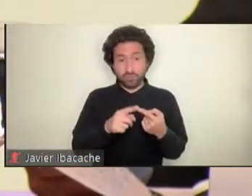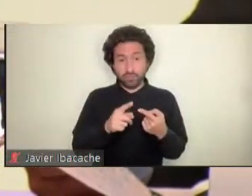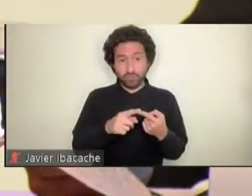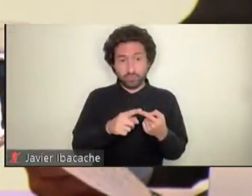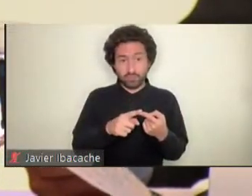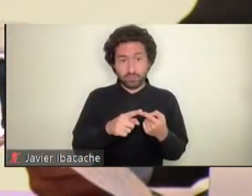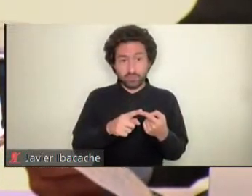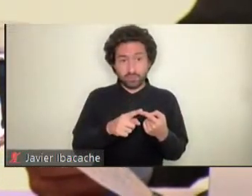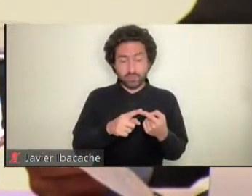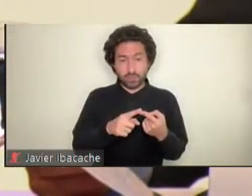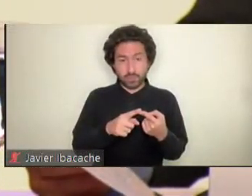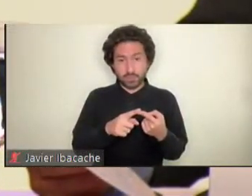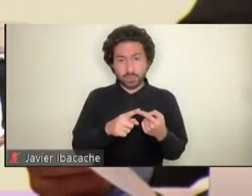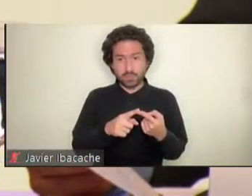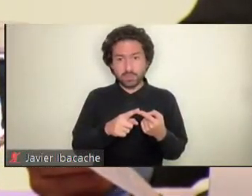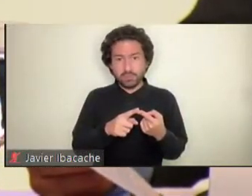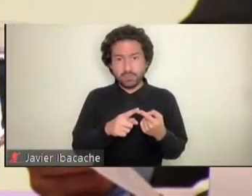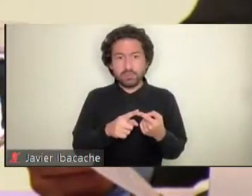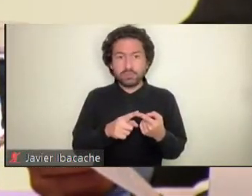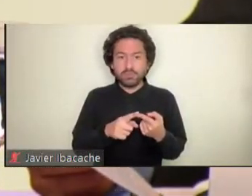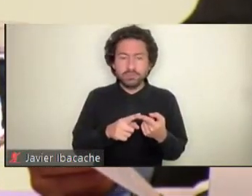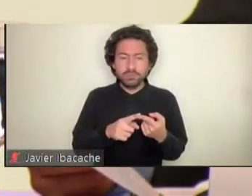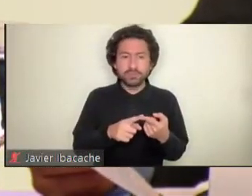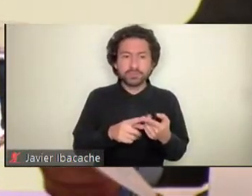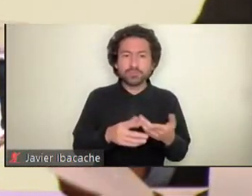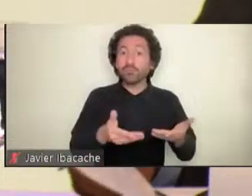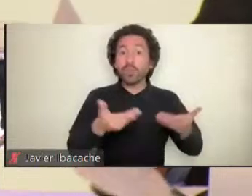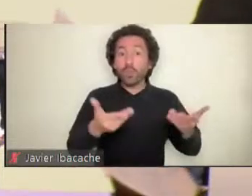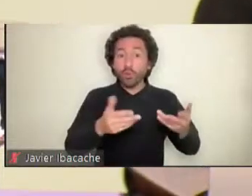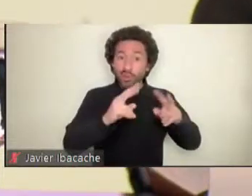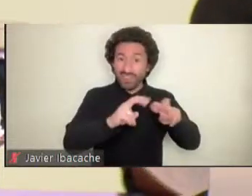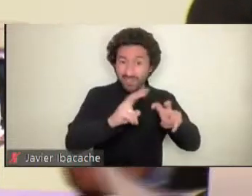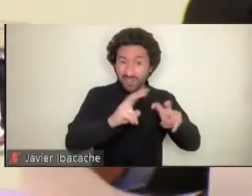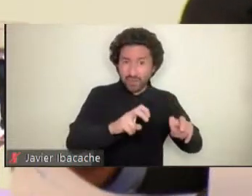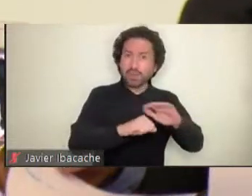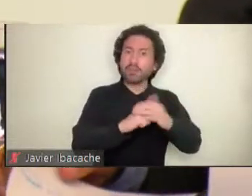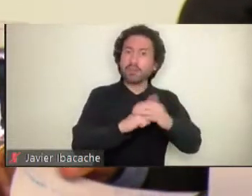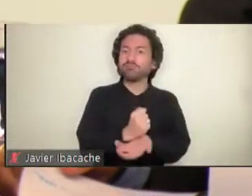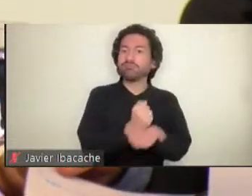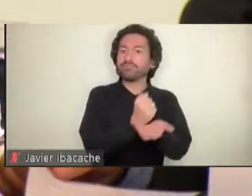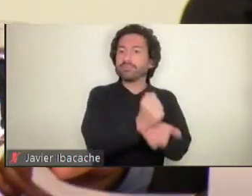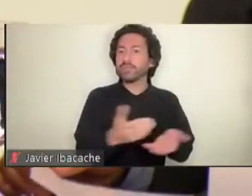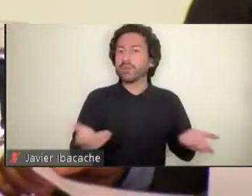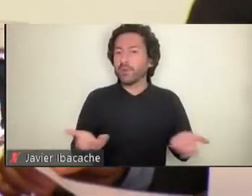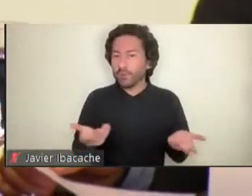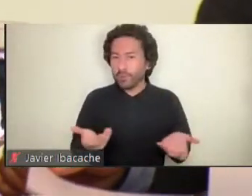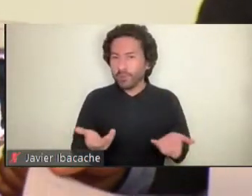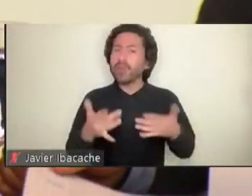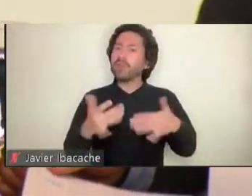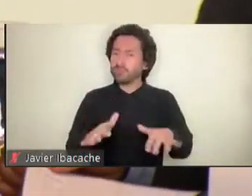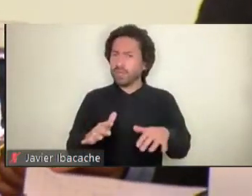gain traction on the argument of the investment in